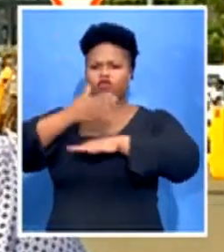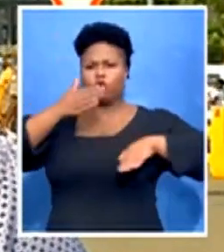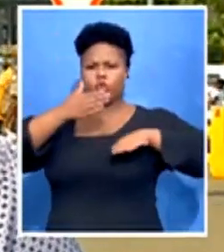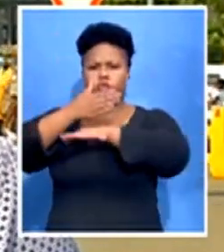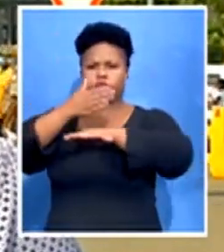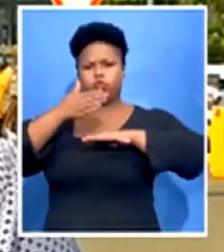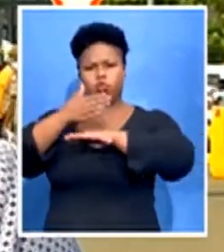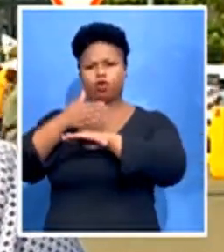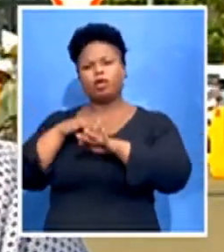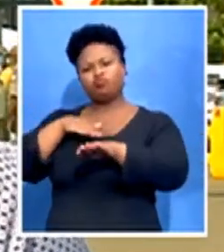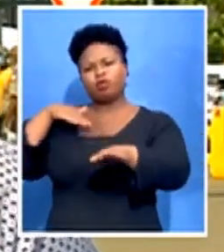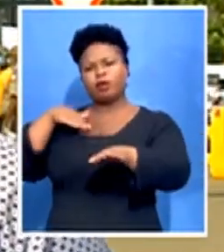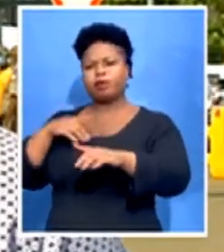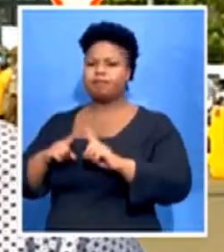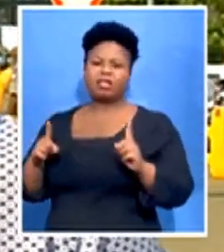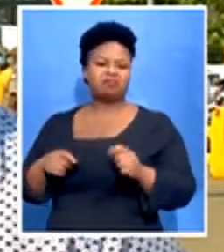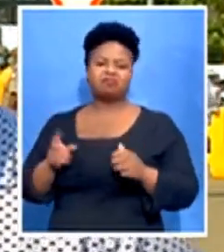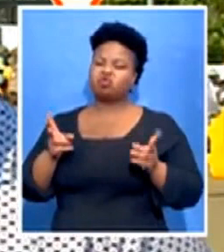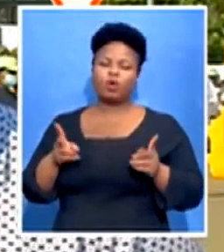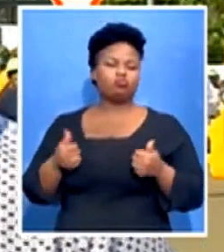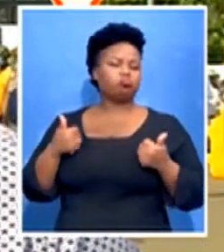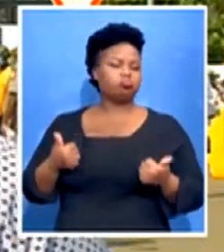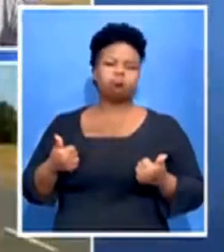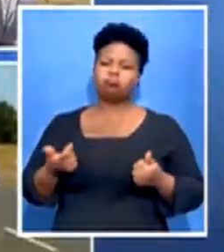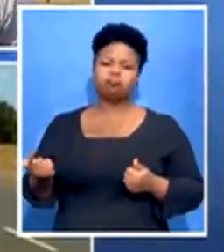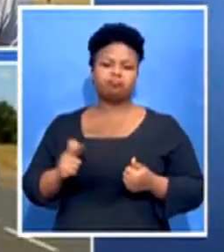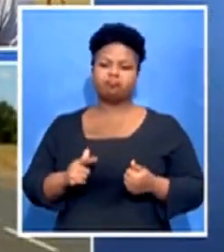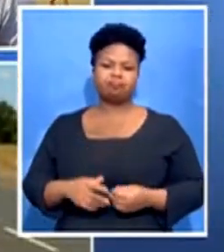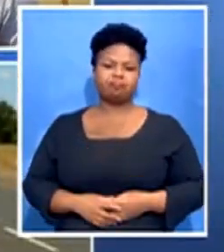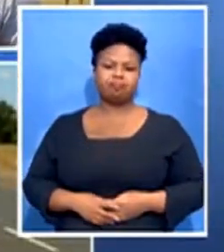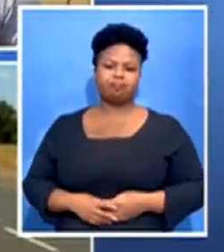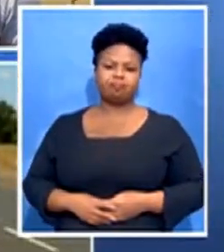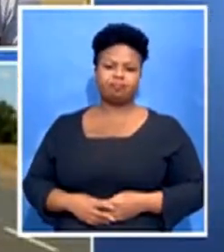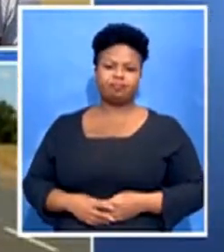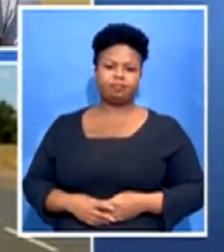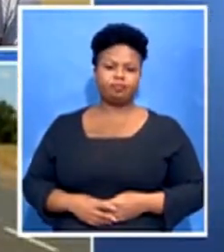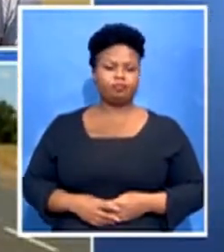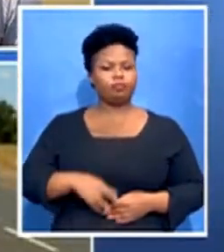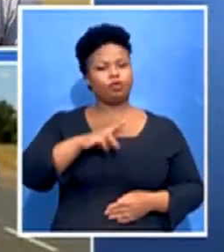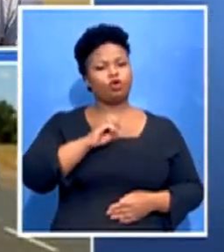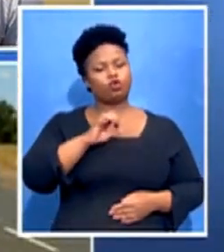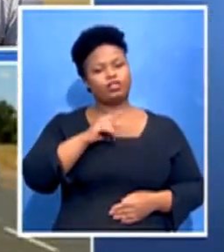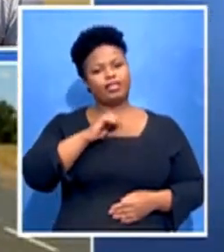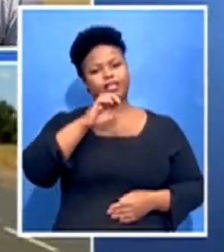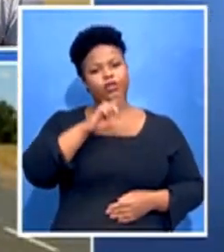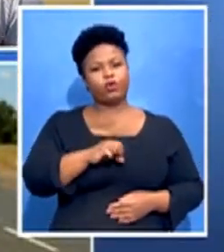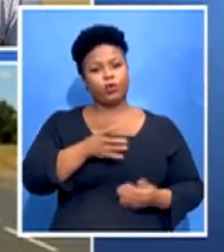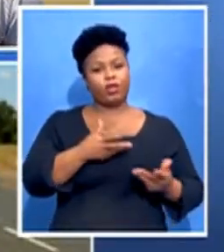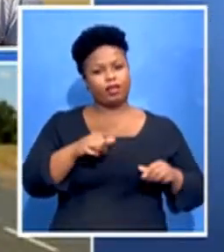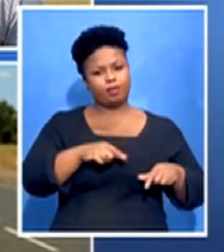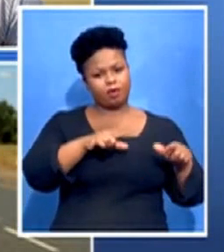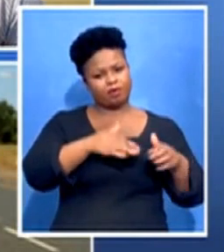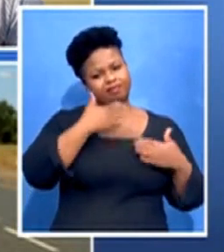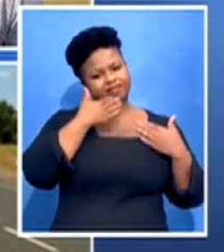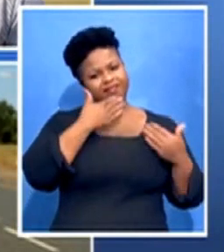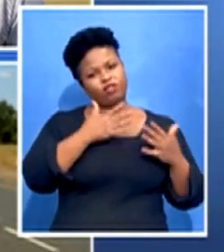as we have reported yesterday. Rutendo Bobori, live for us in Limpopo. We thank you very much indeed. As you can see, we